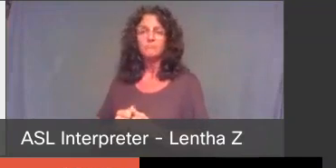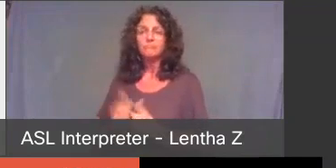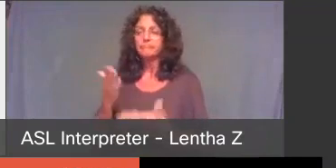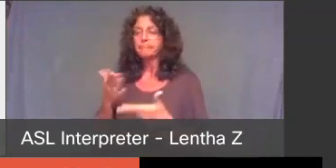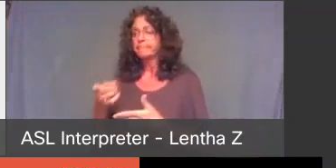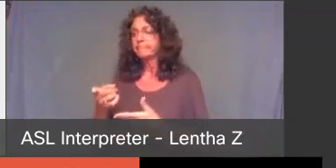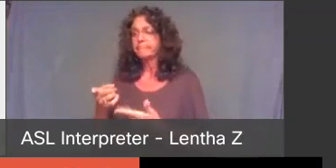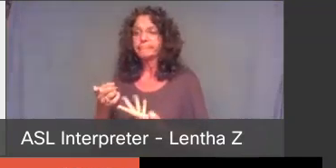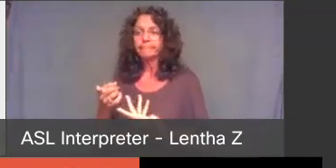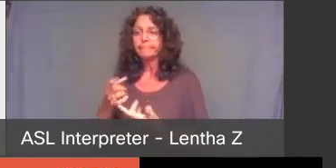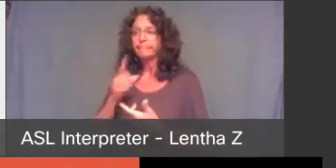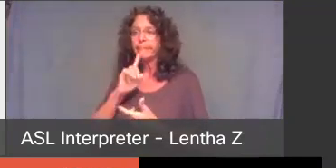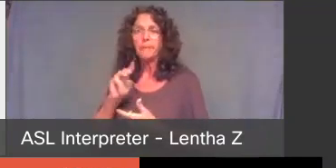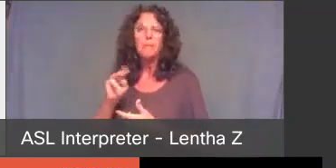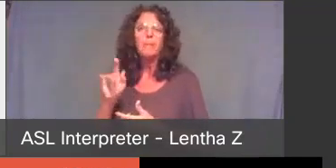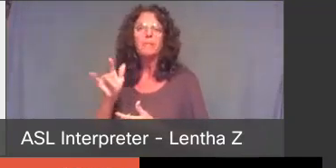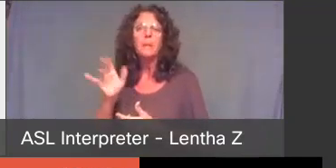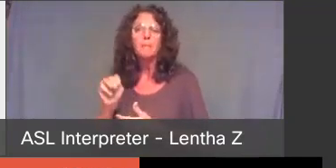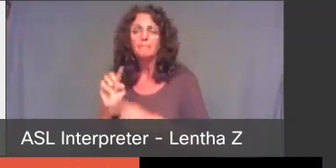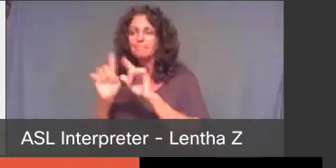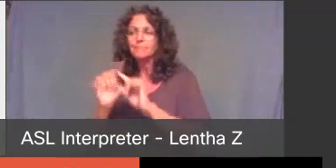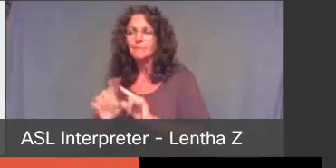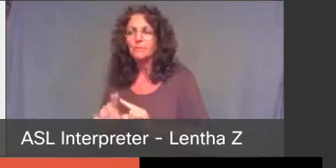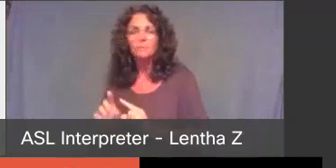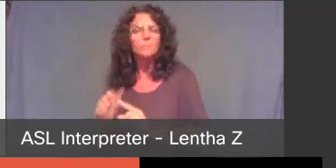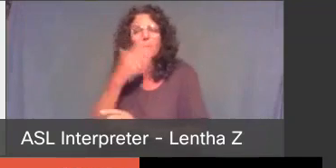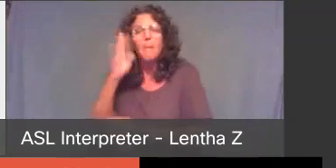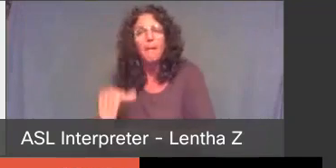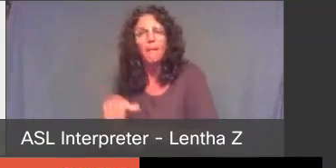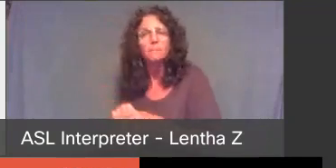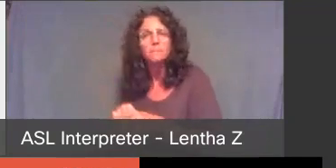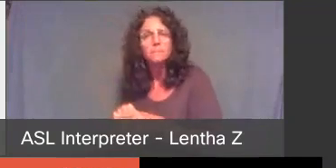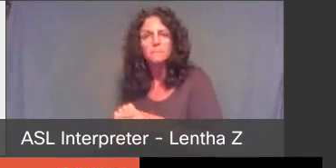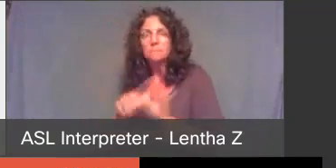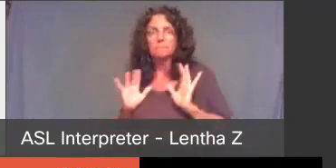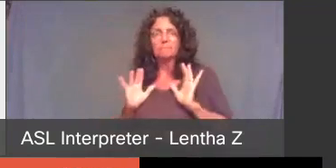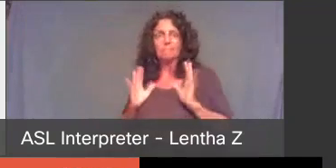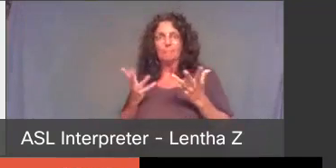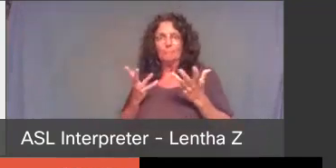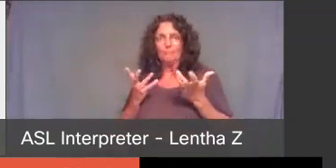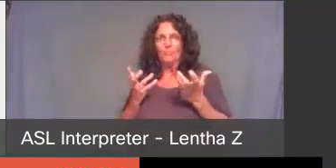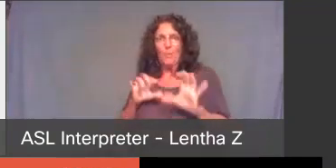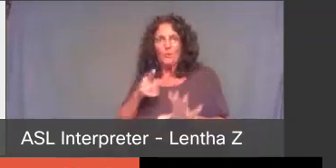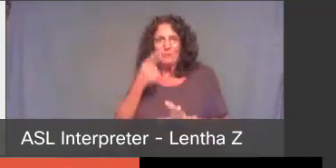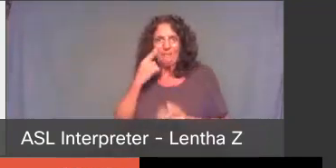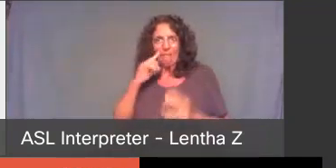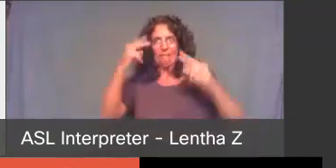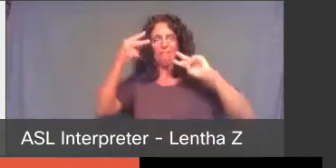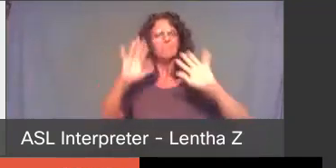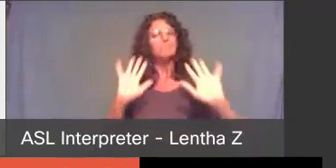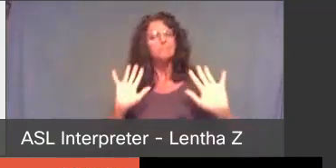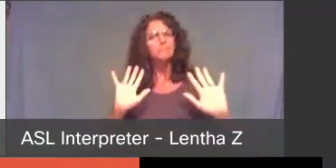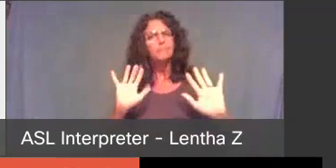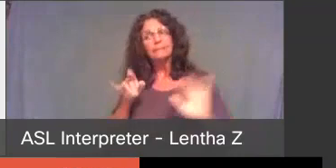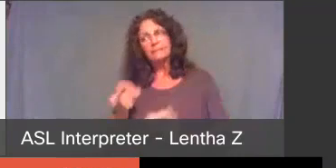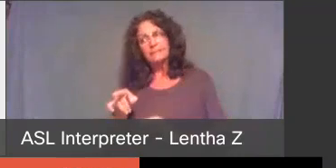being Muslim or things like that, that these aren't bad things. I hope I'm not, being misunderstood, but that these